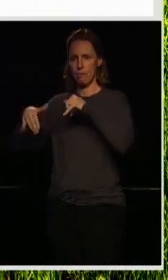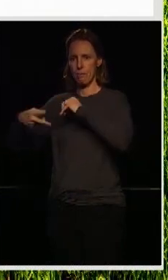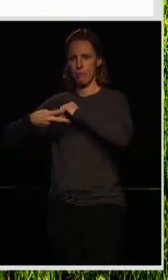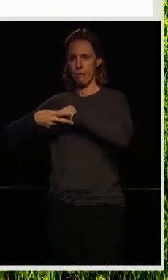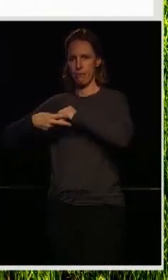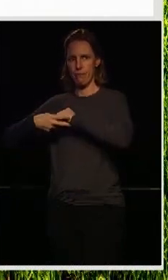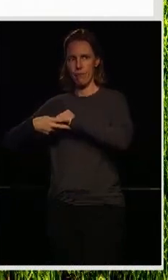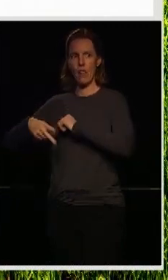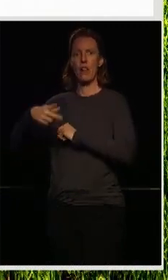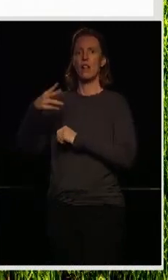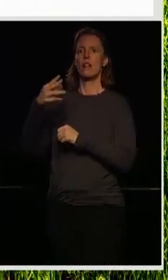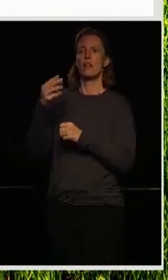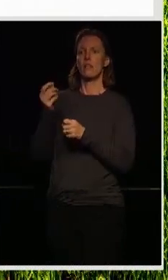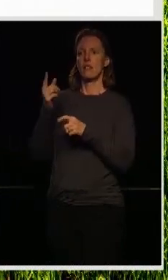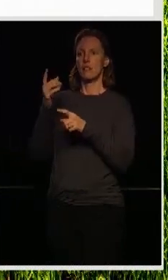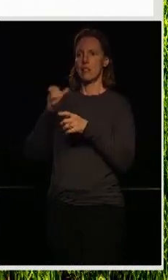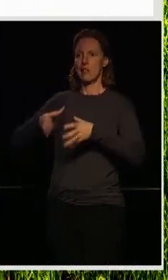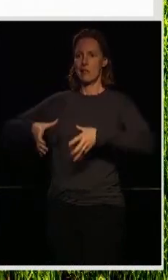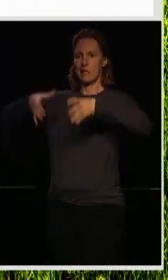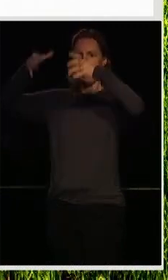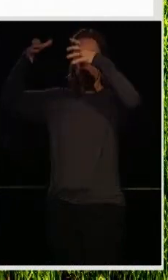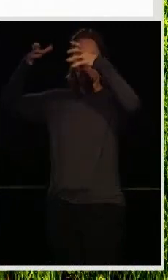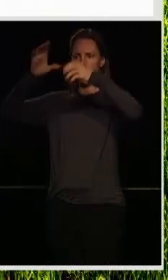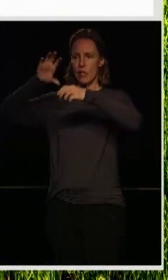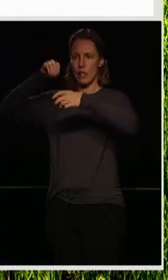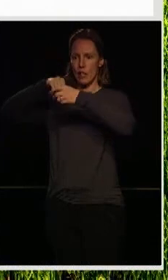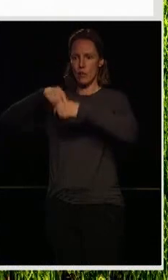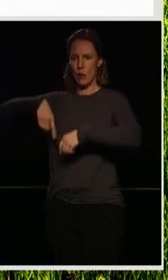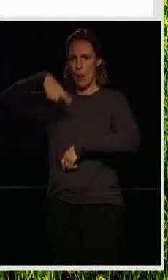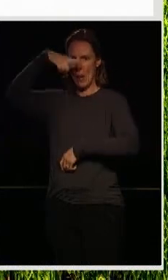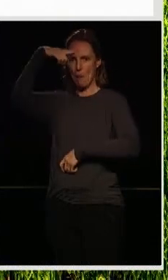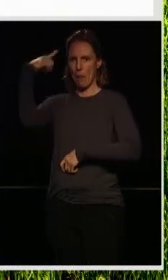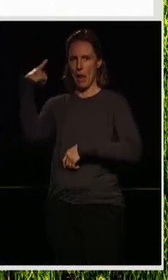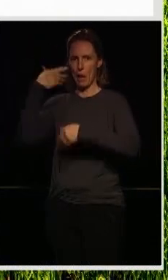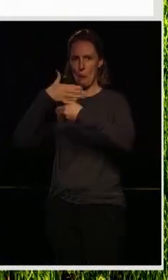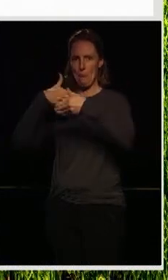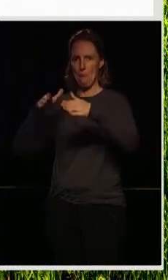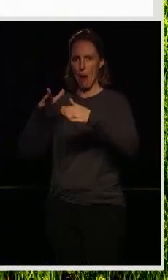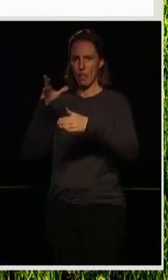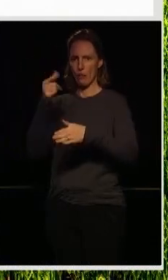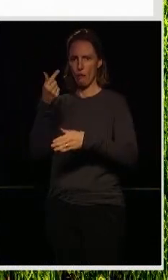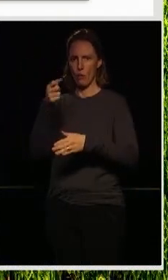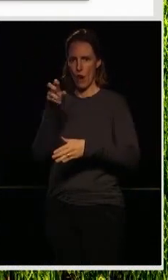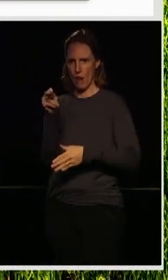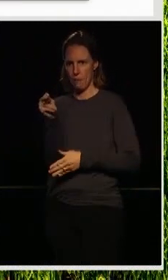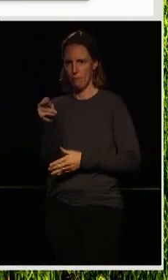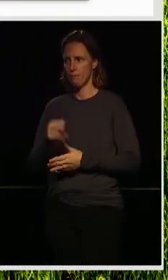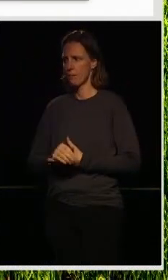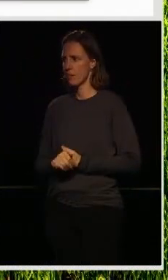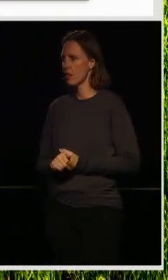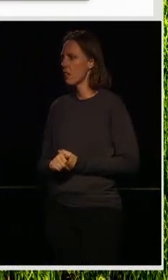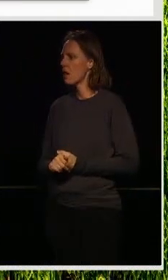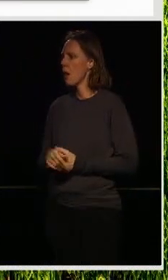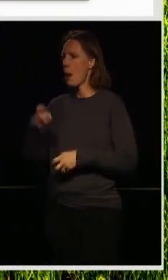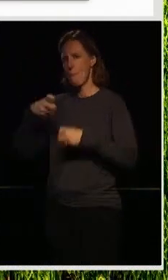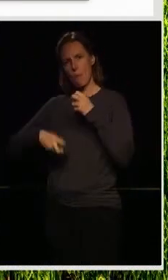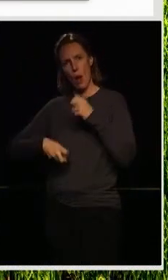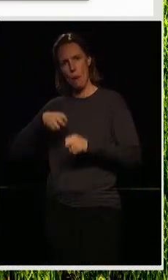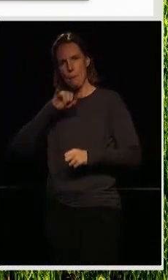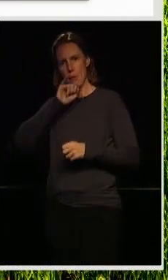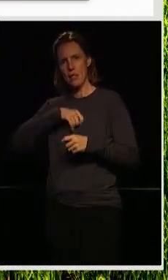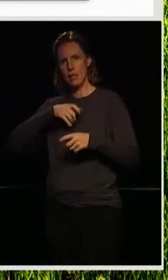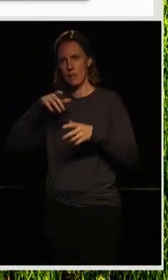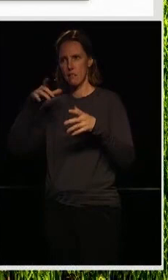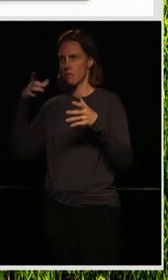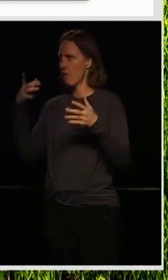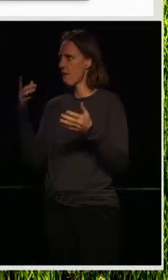storage, essentially turning silos and sheds into a black box of grain. The problem is with the picture